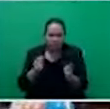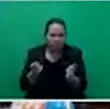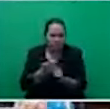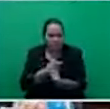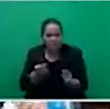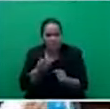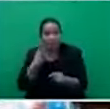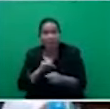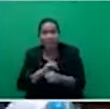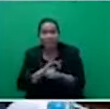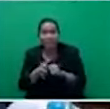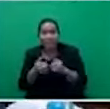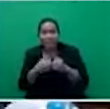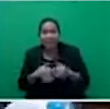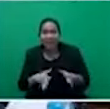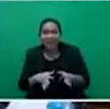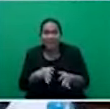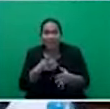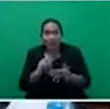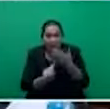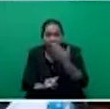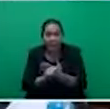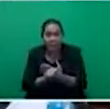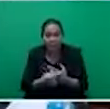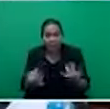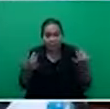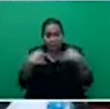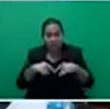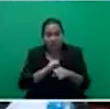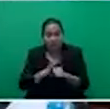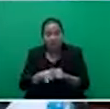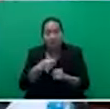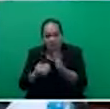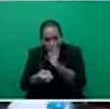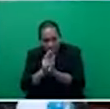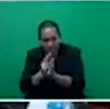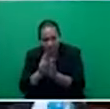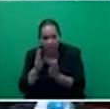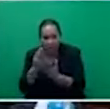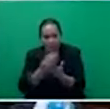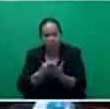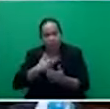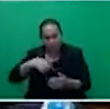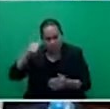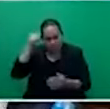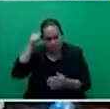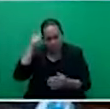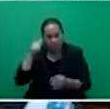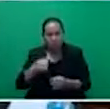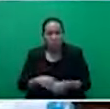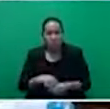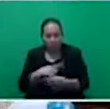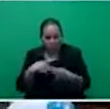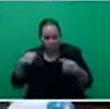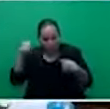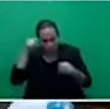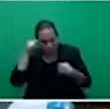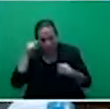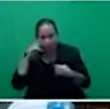pandemic started, the moment we had our first cases, we did a revision of the budget because we knew what it would mean. If we had